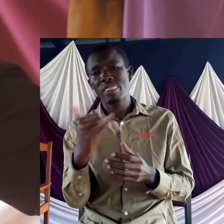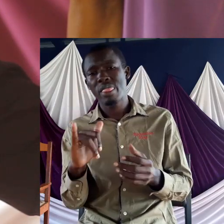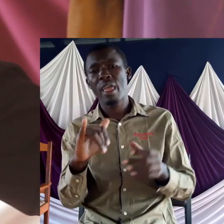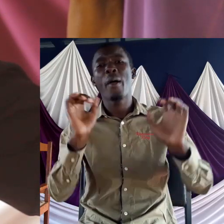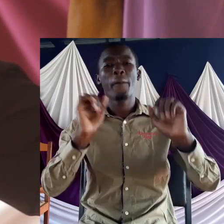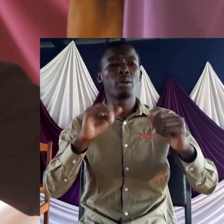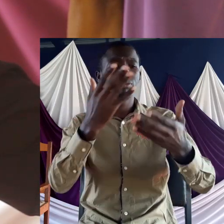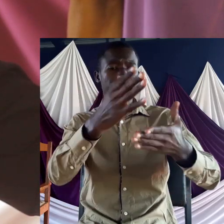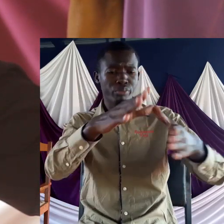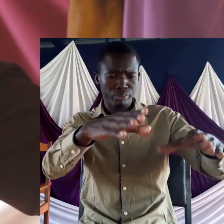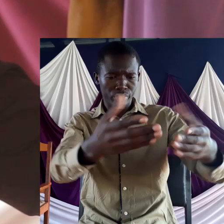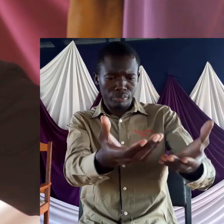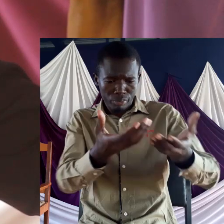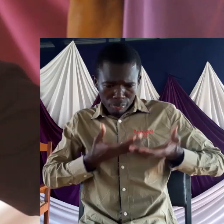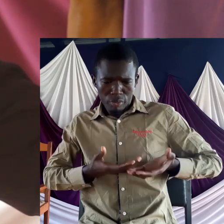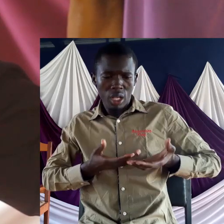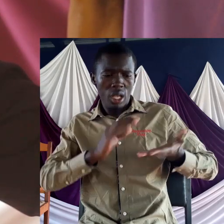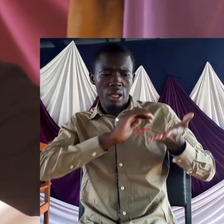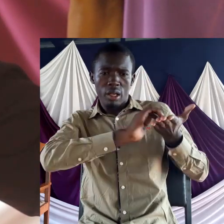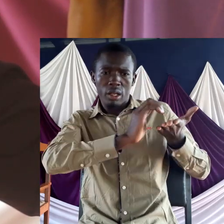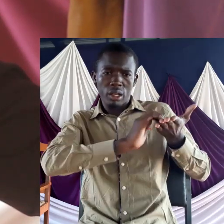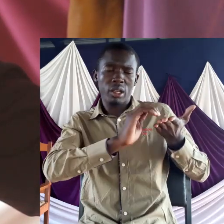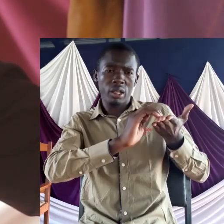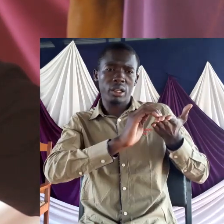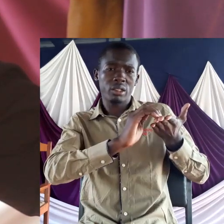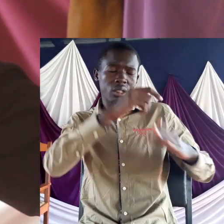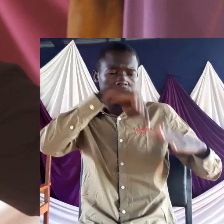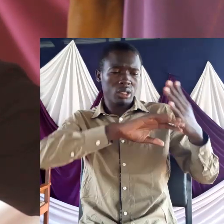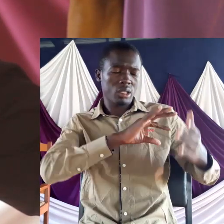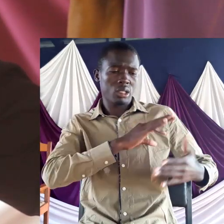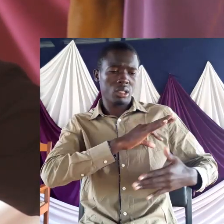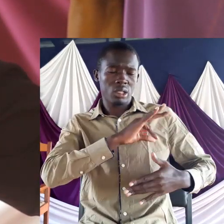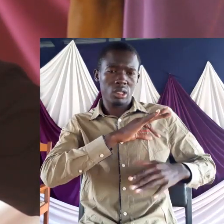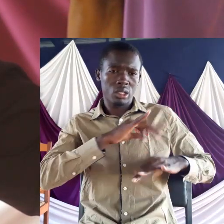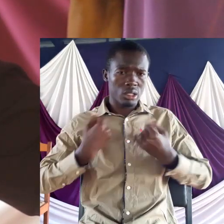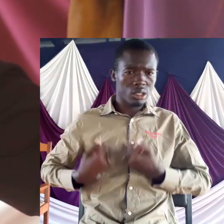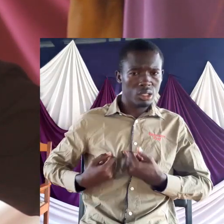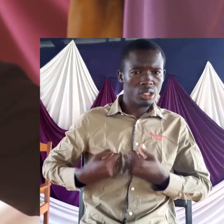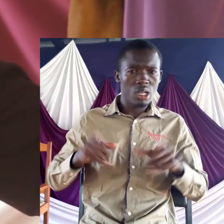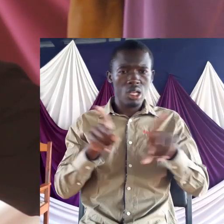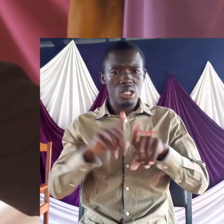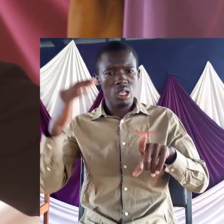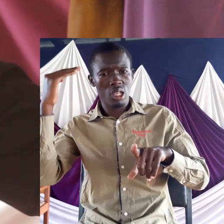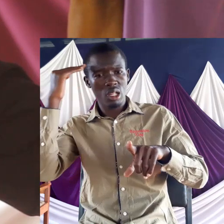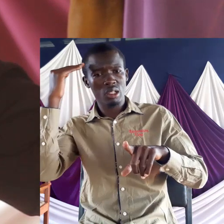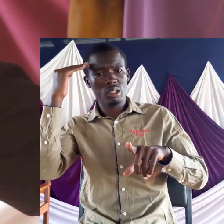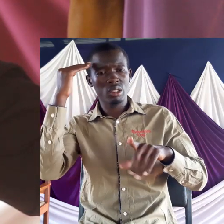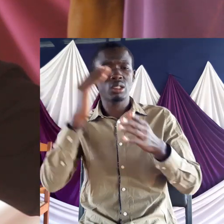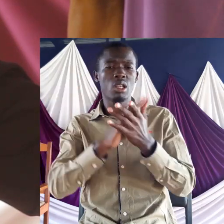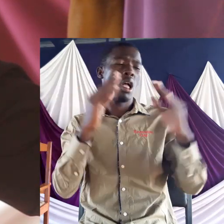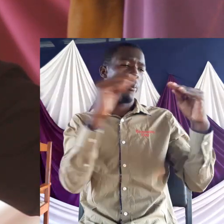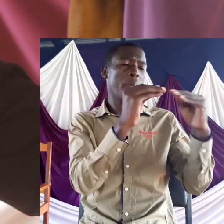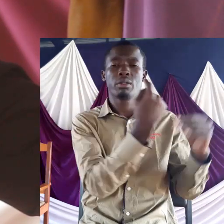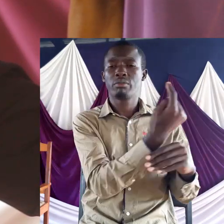the messages and the petitions that are in their hearts and in their minds, Lord, that you may meet each and every one of us.